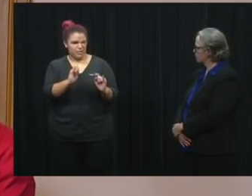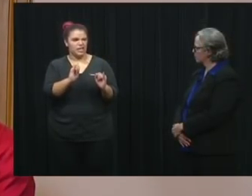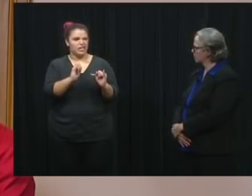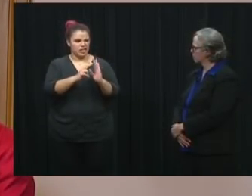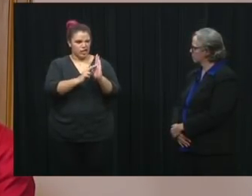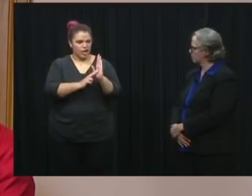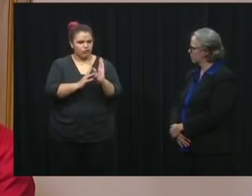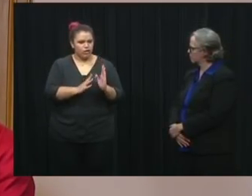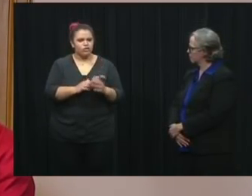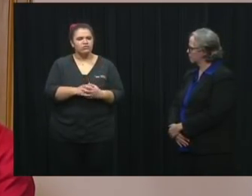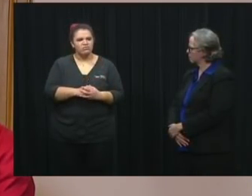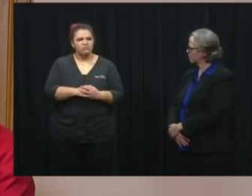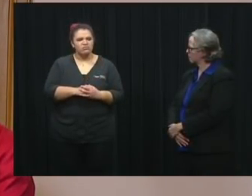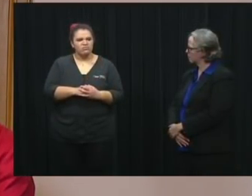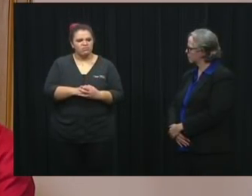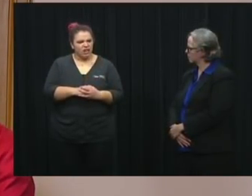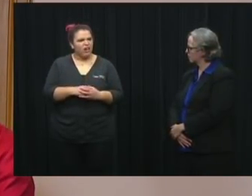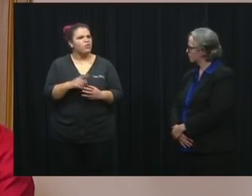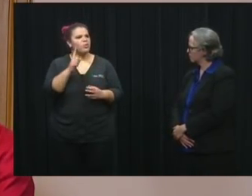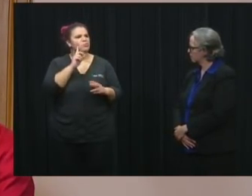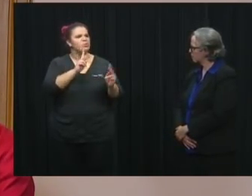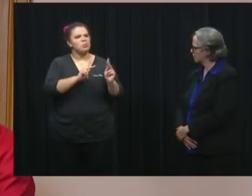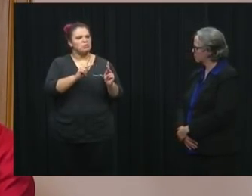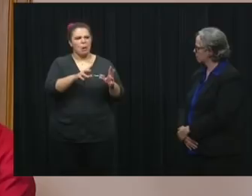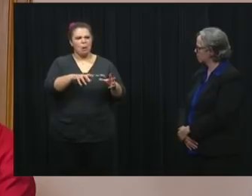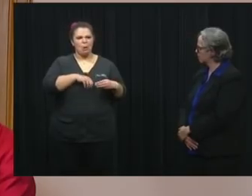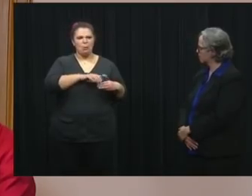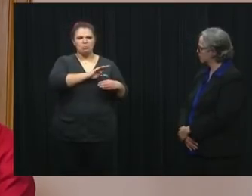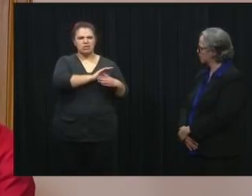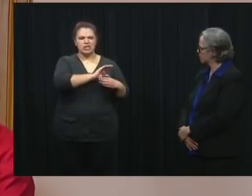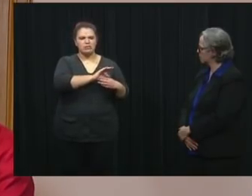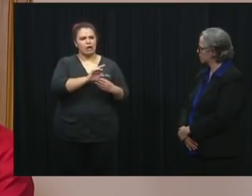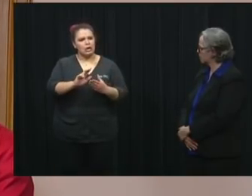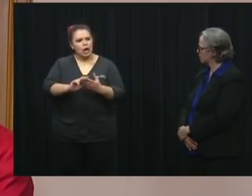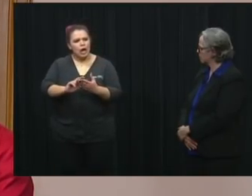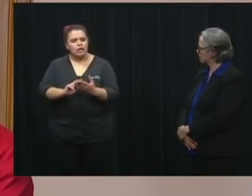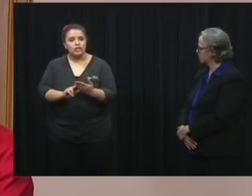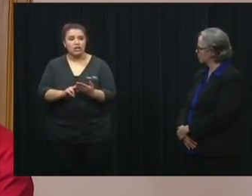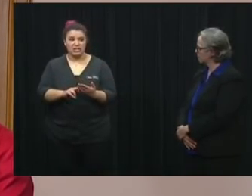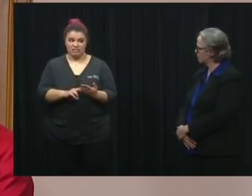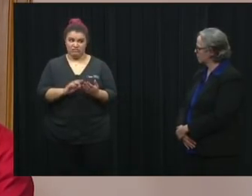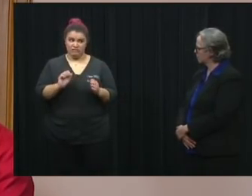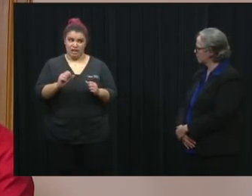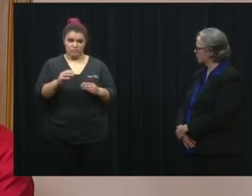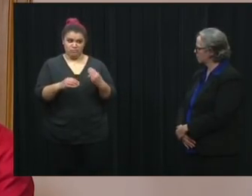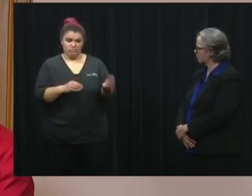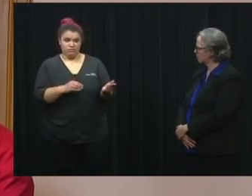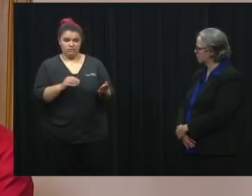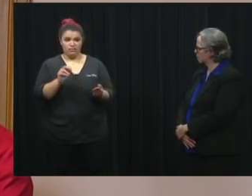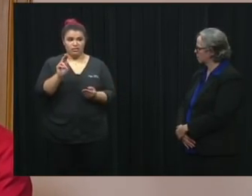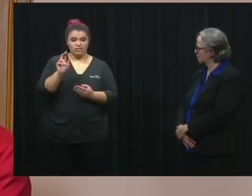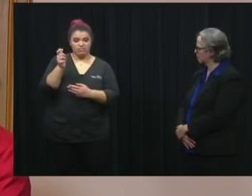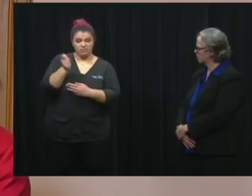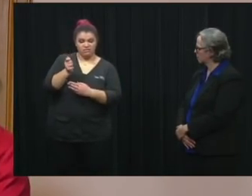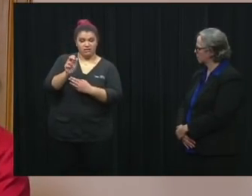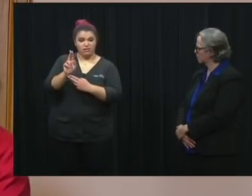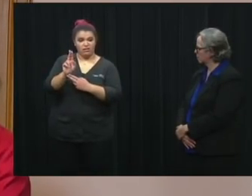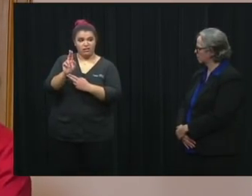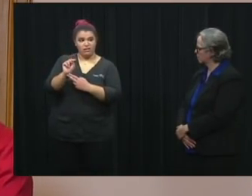don't really own their own business but are more contract workers? Availability for unemployment for them at all? Well, again, the